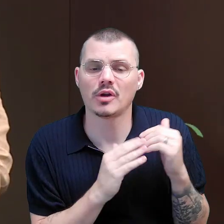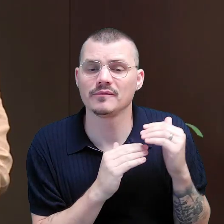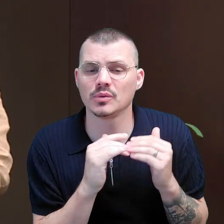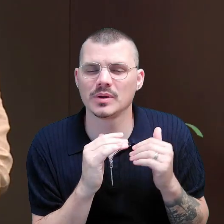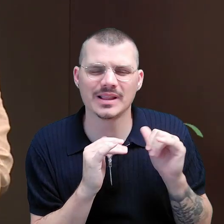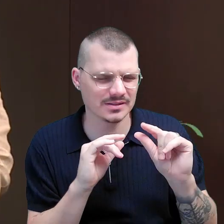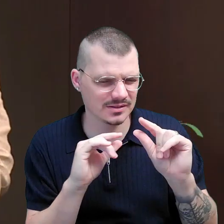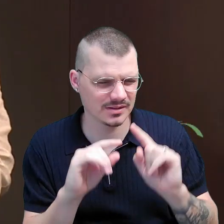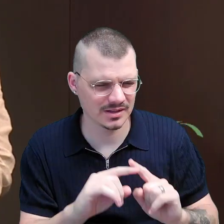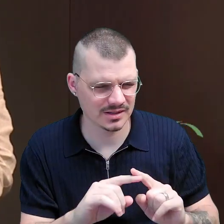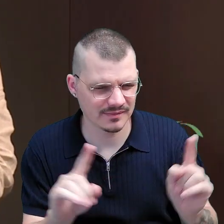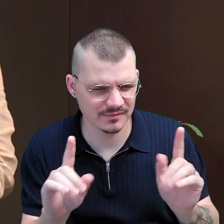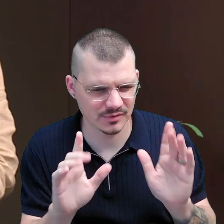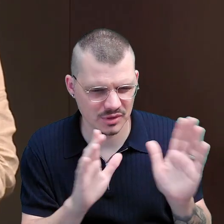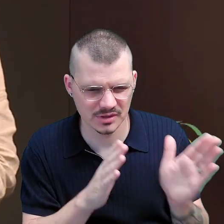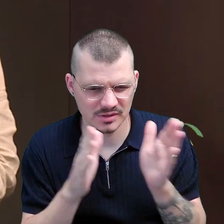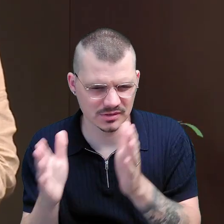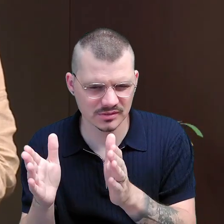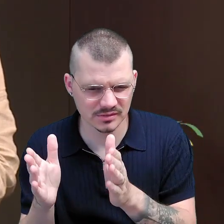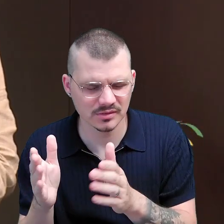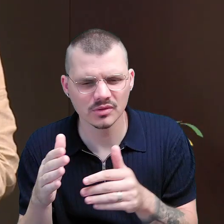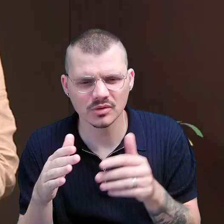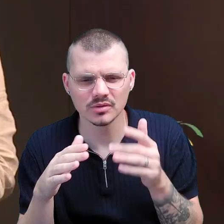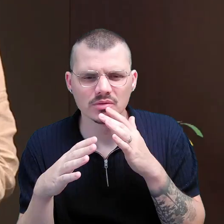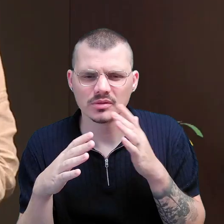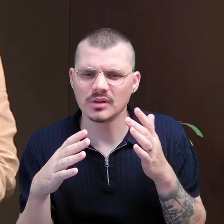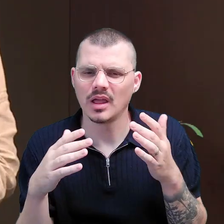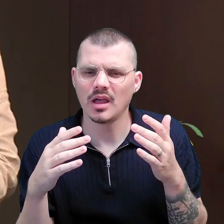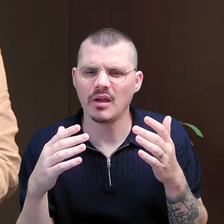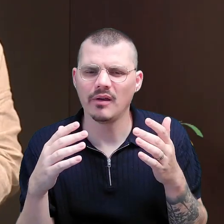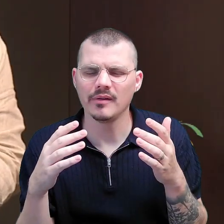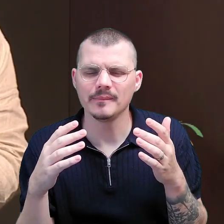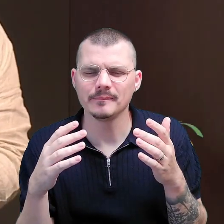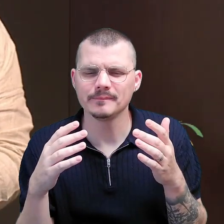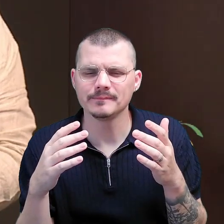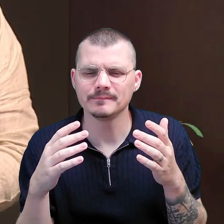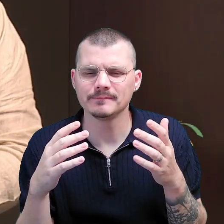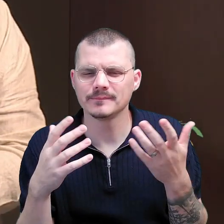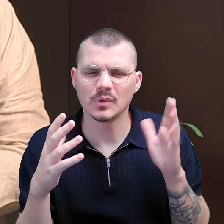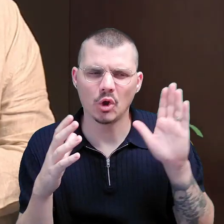with it. And that's a little bit different operation, totally under